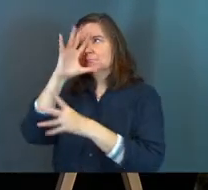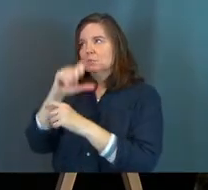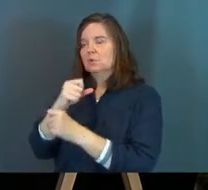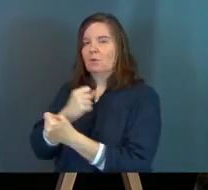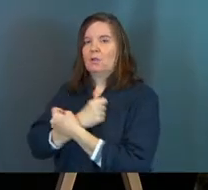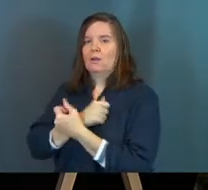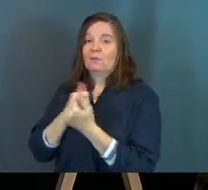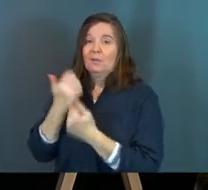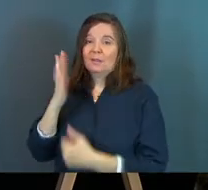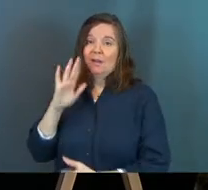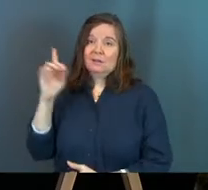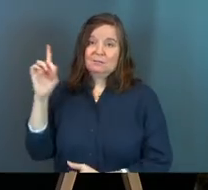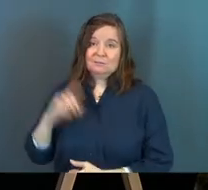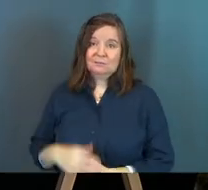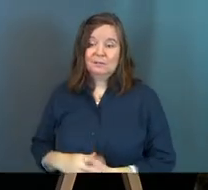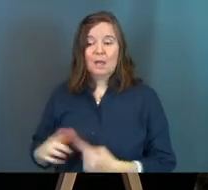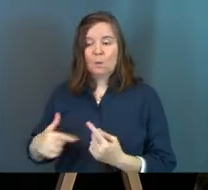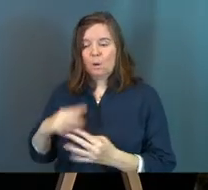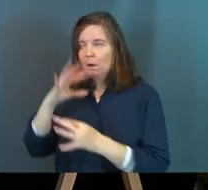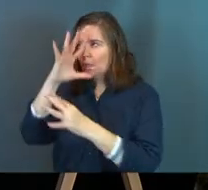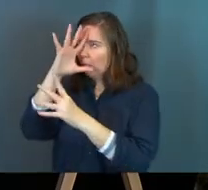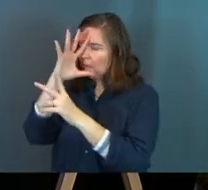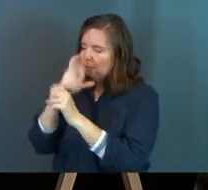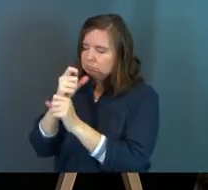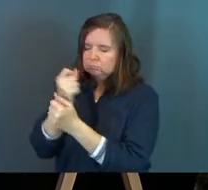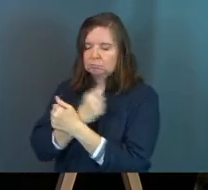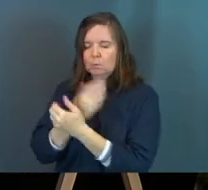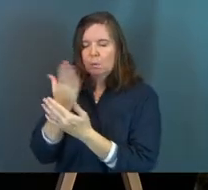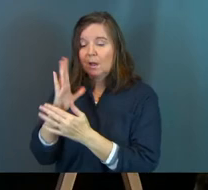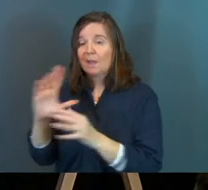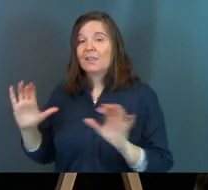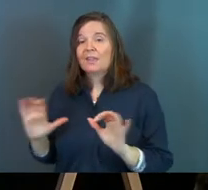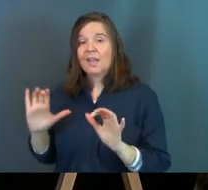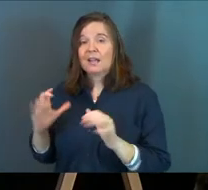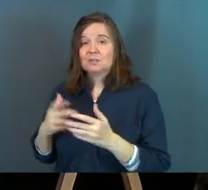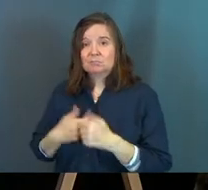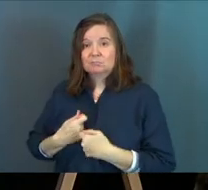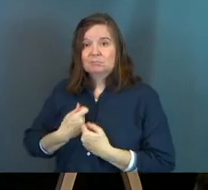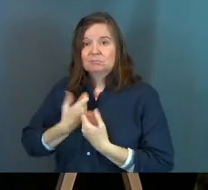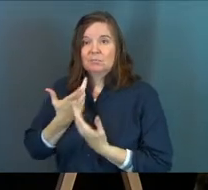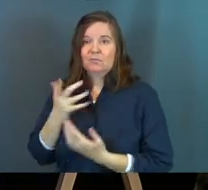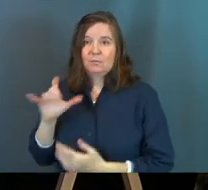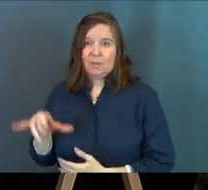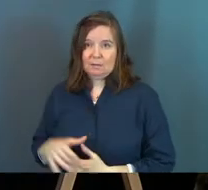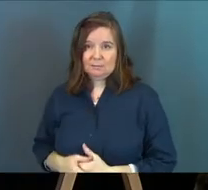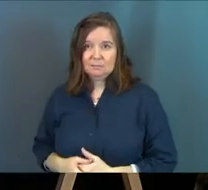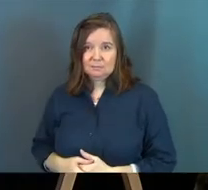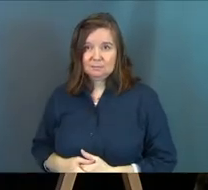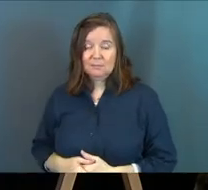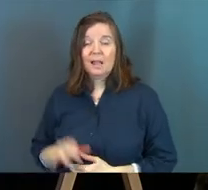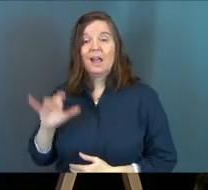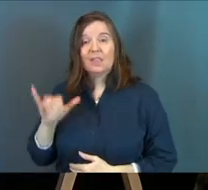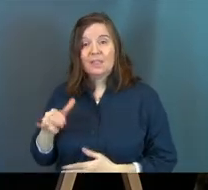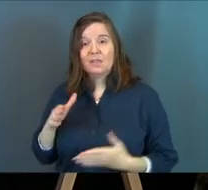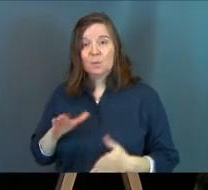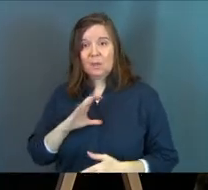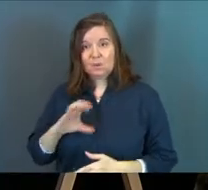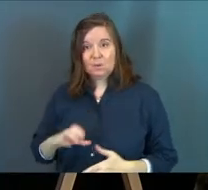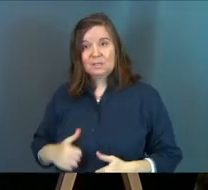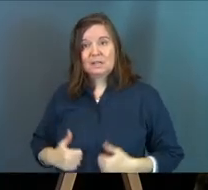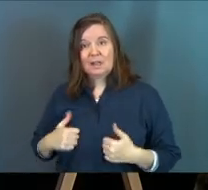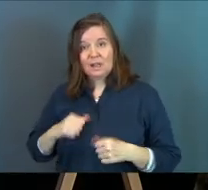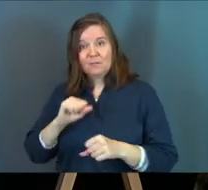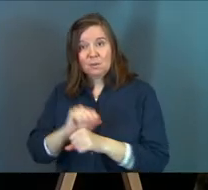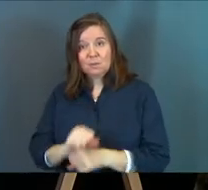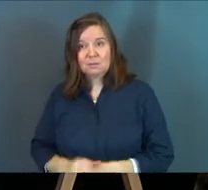God. And when you fall in love with God, the actions will come from that. And that's the way the Christian life